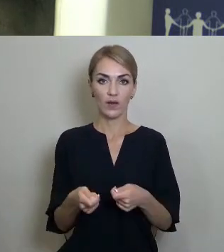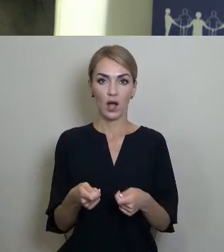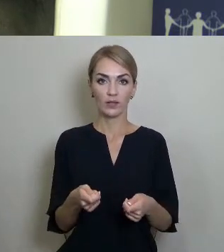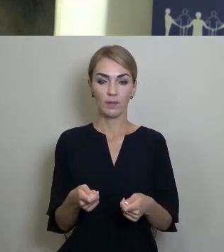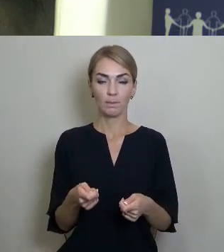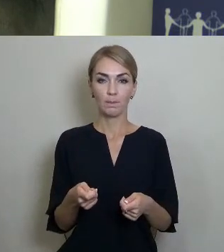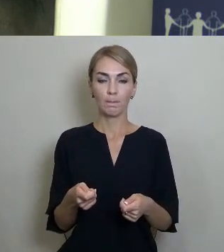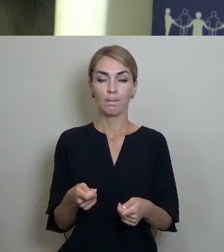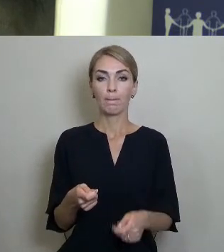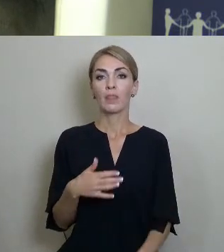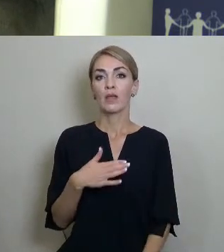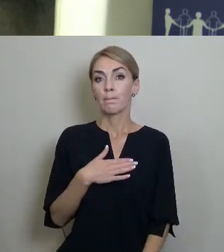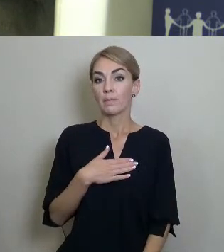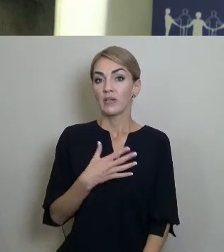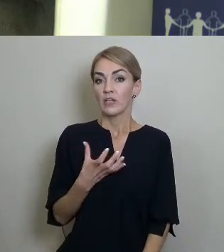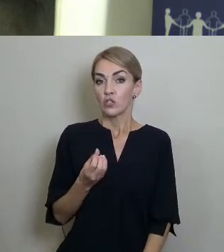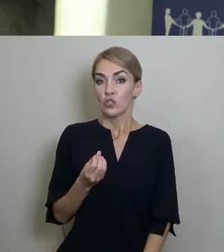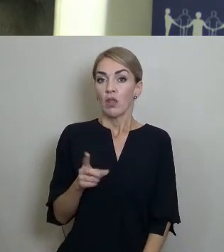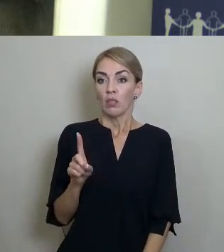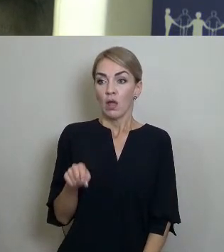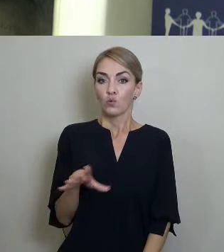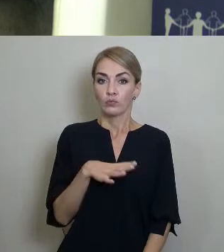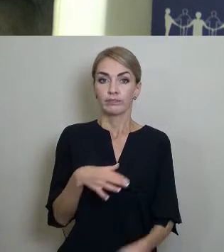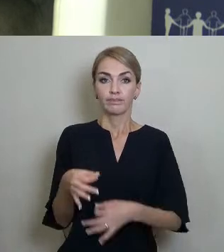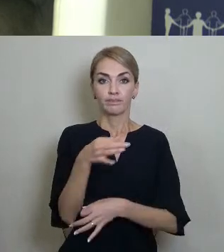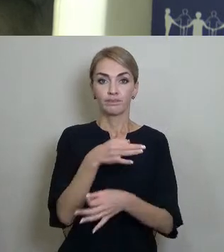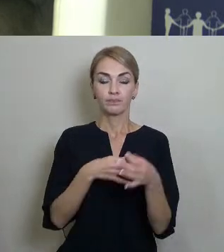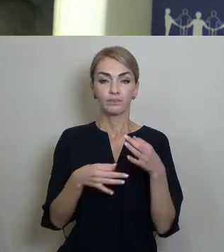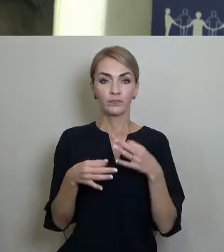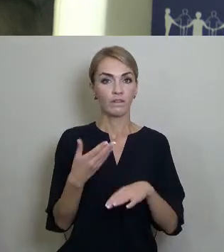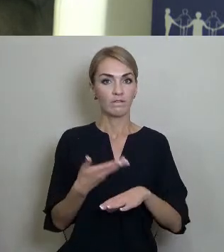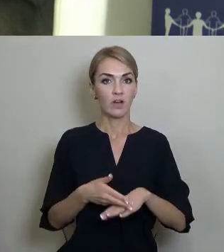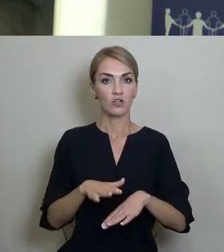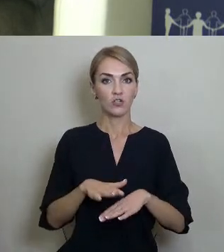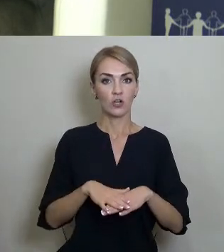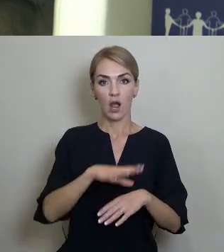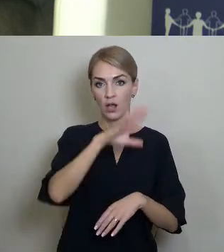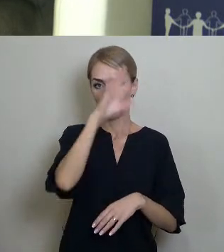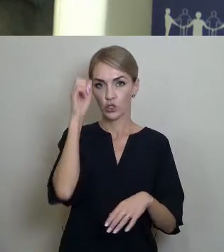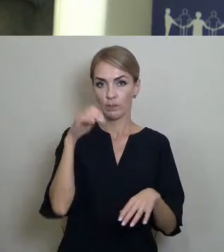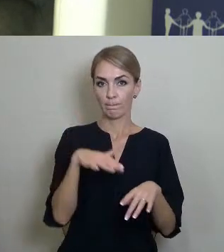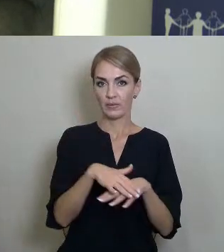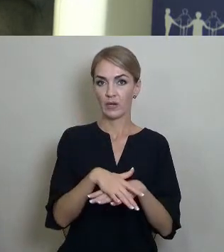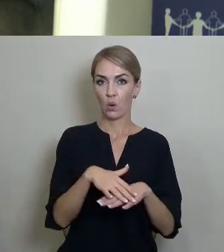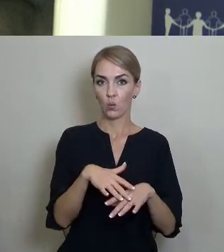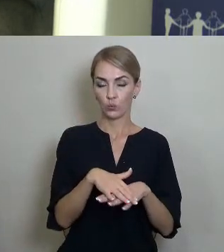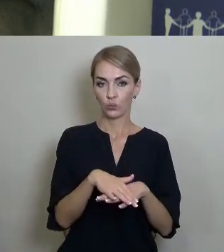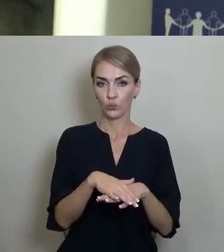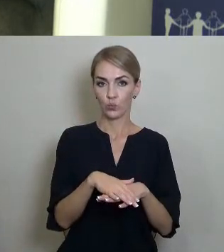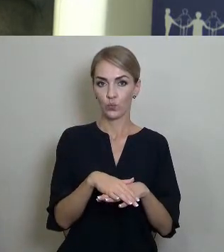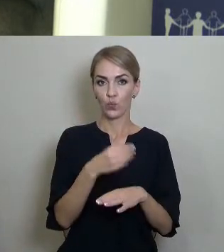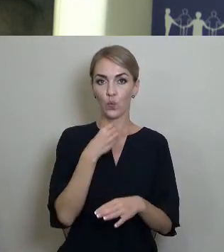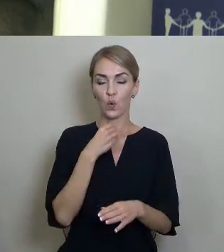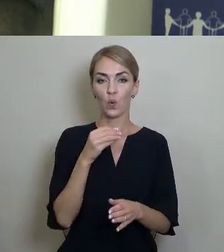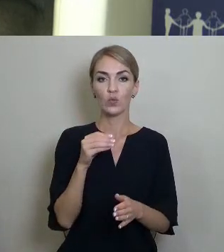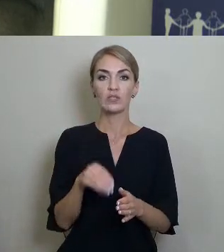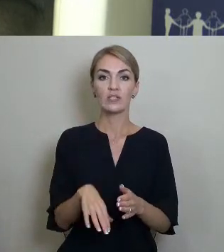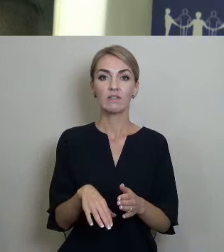the self-government, there are more women than men. We also were discussing the difficulties in